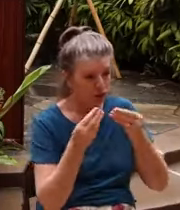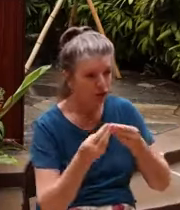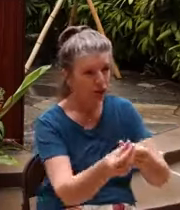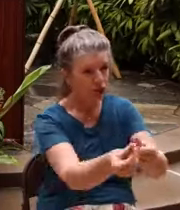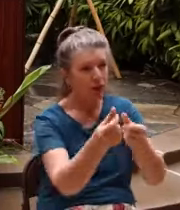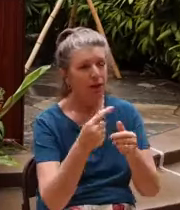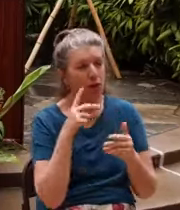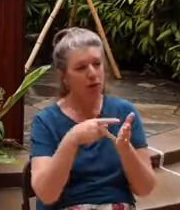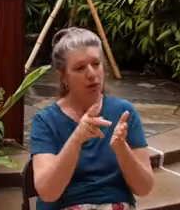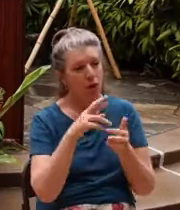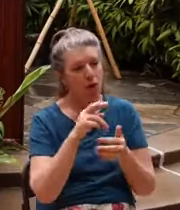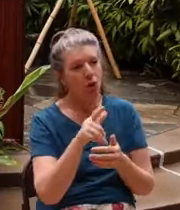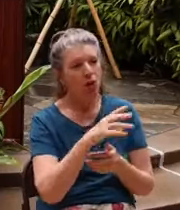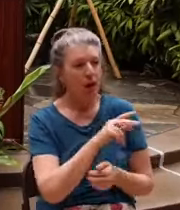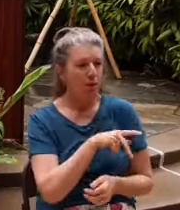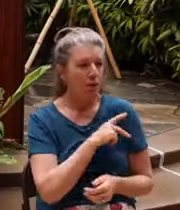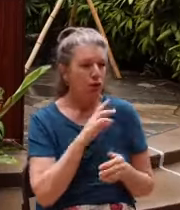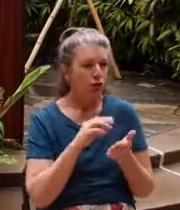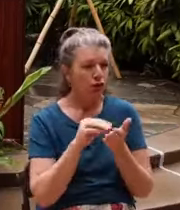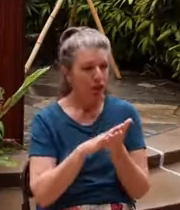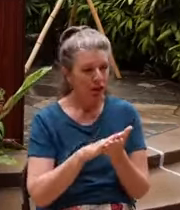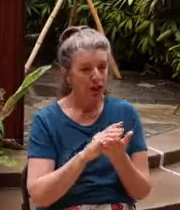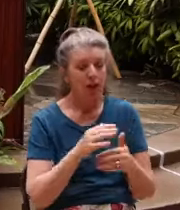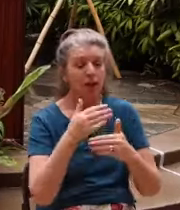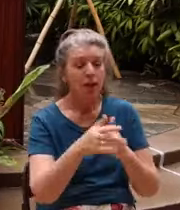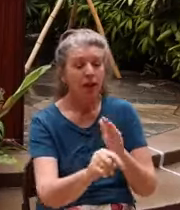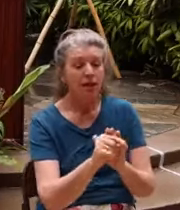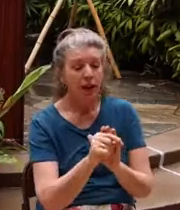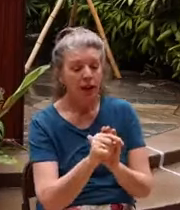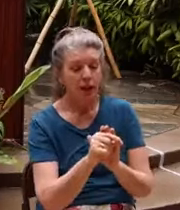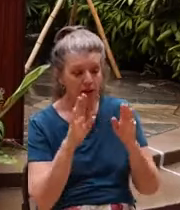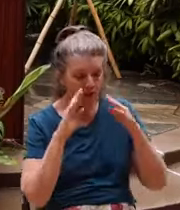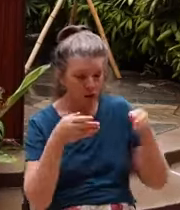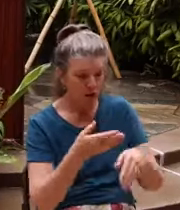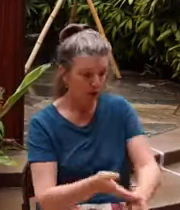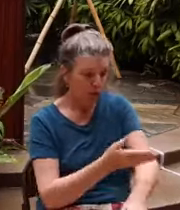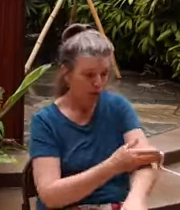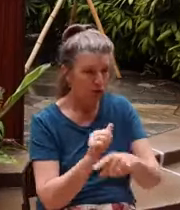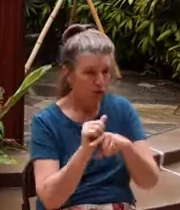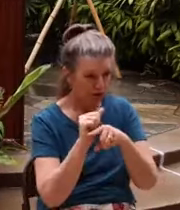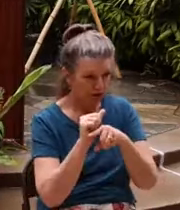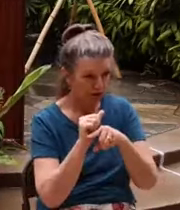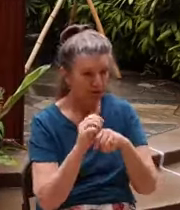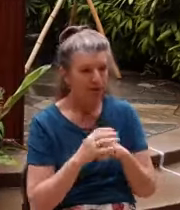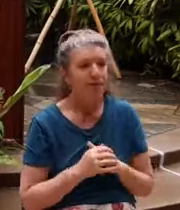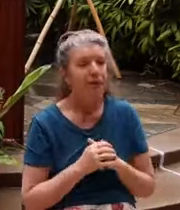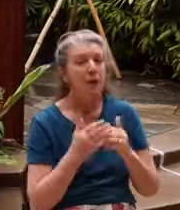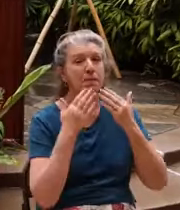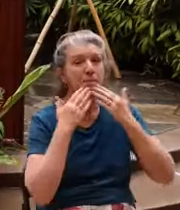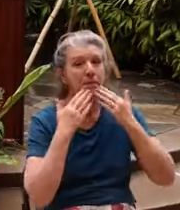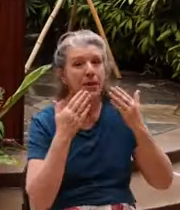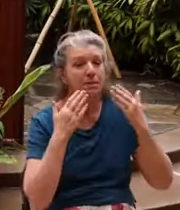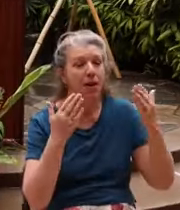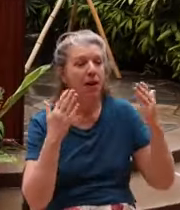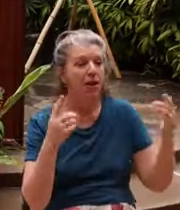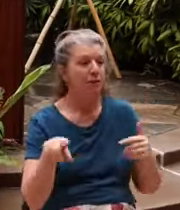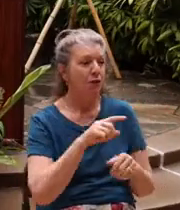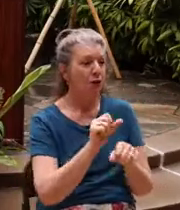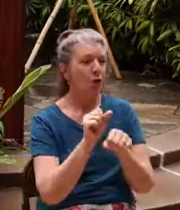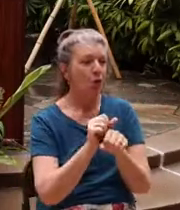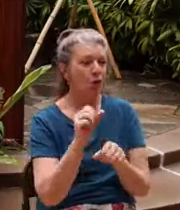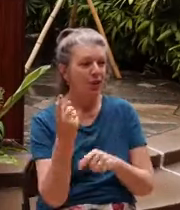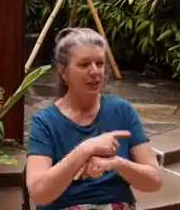and personnel records. The next phase will focus on recruitment and training. Big mahalo to our Workday team and to